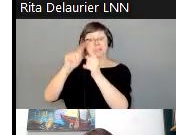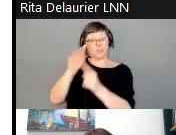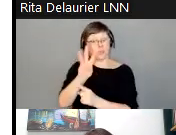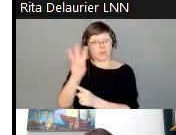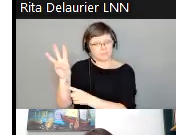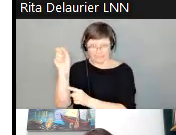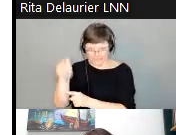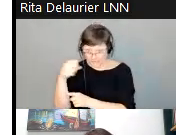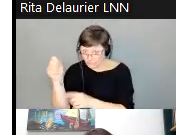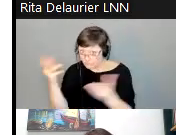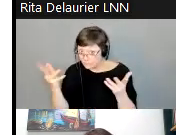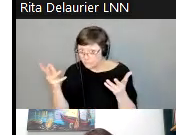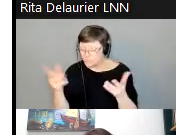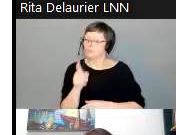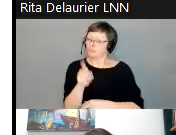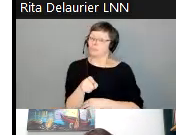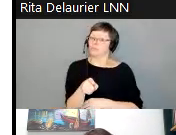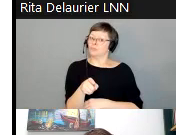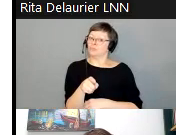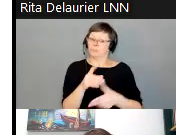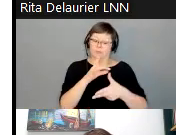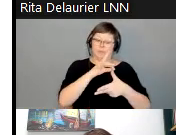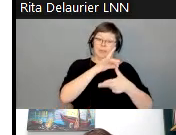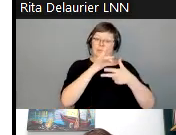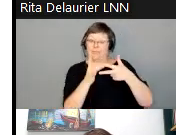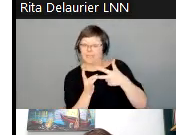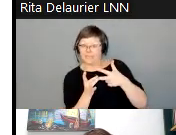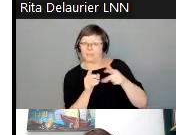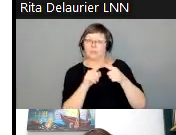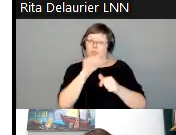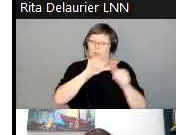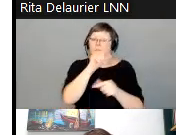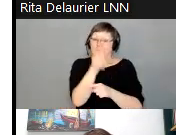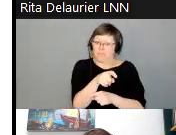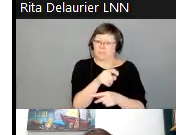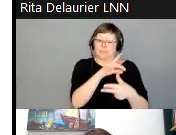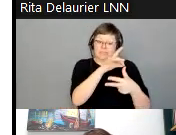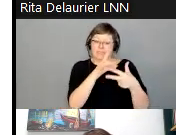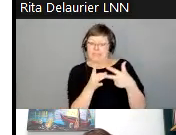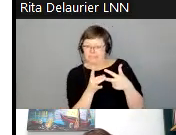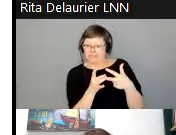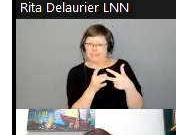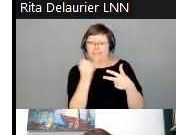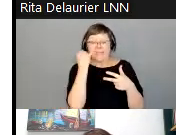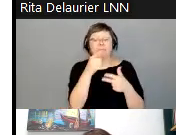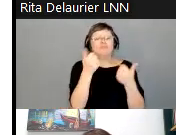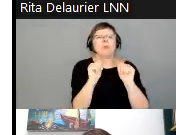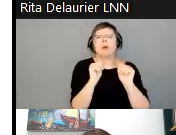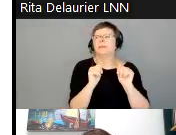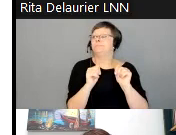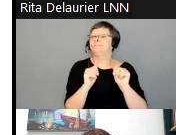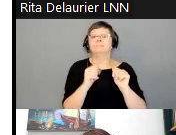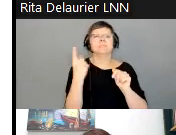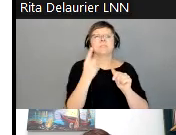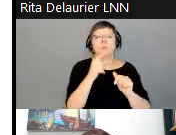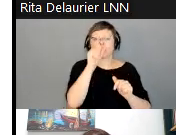all linked to each other? So, if you're trying to find someone's Twitter account, is it the